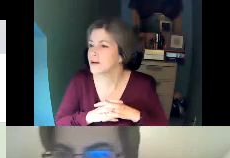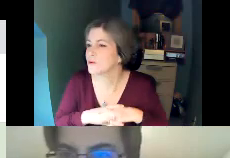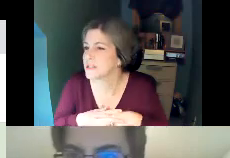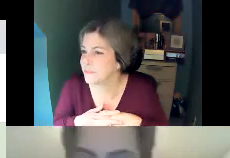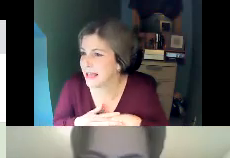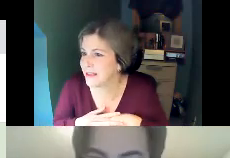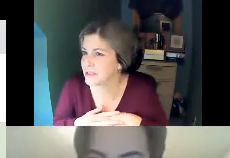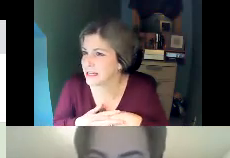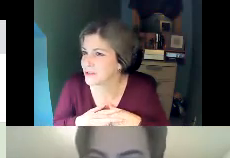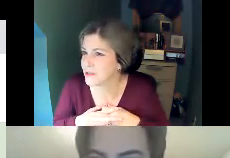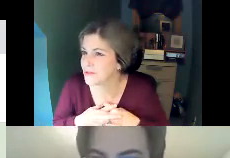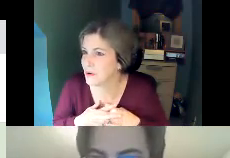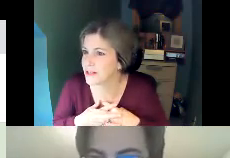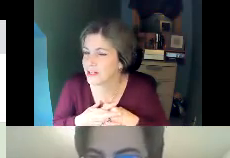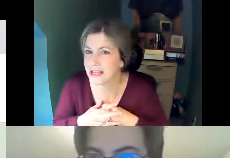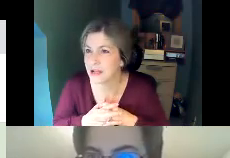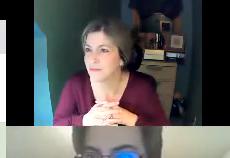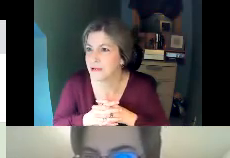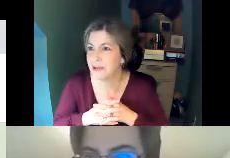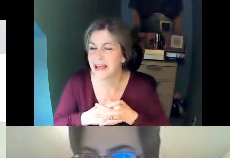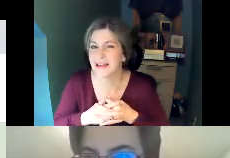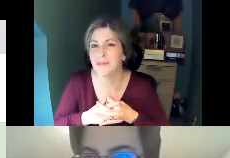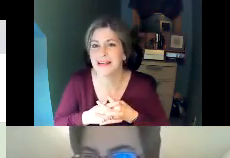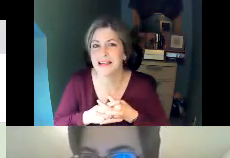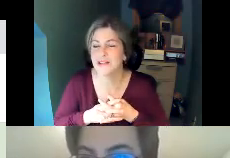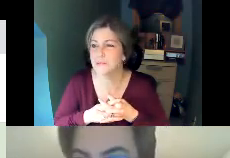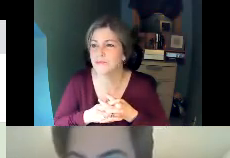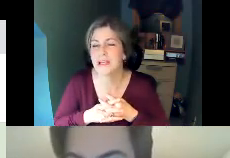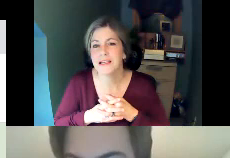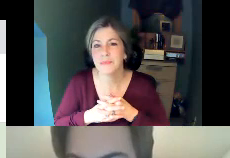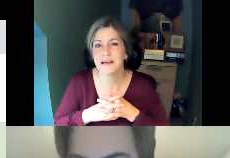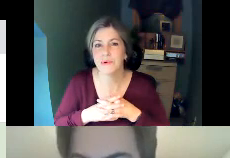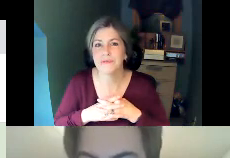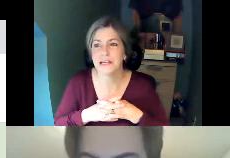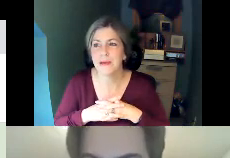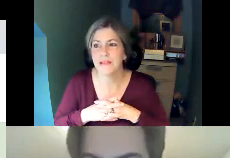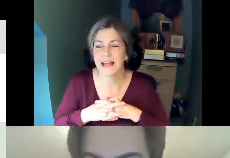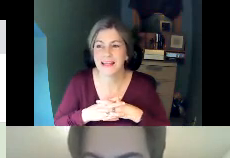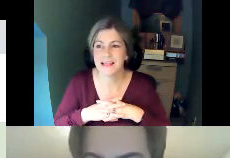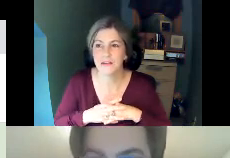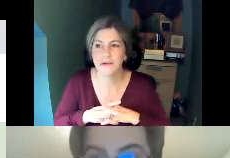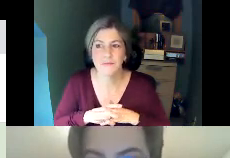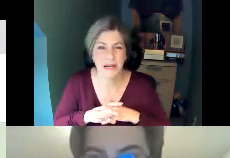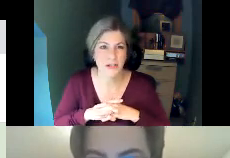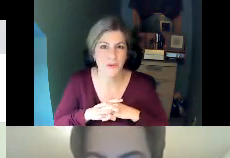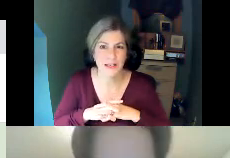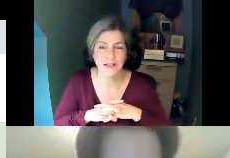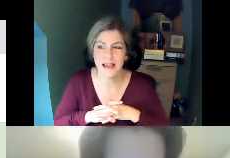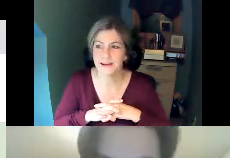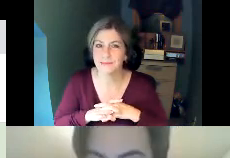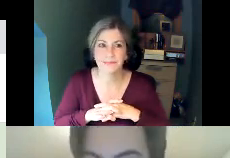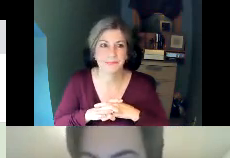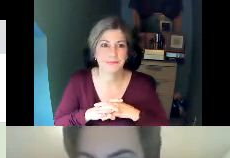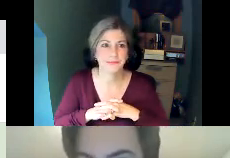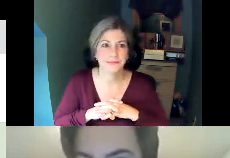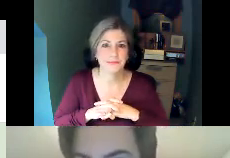about that too? Or was it Ben that was answering those questions? That might have been Ben. Ben, can you speak briefly about that in case other parents run into